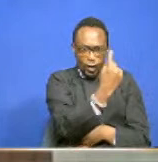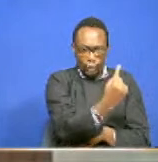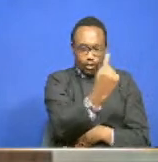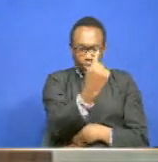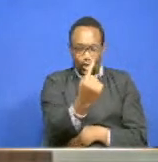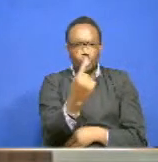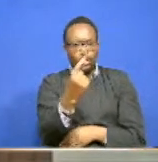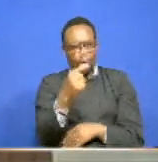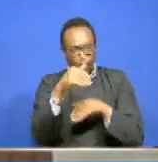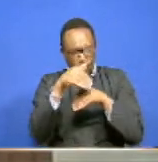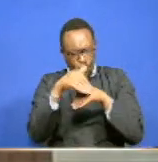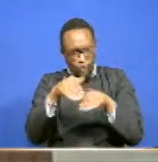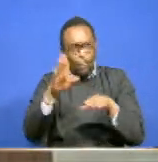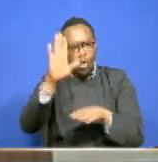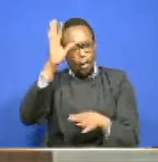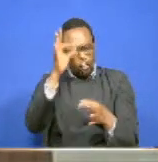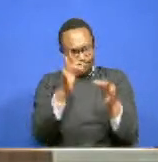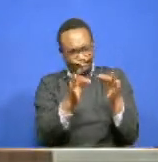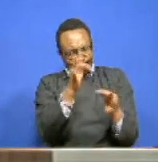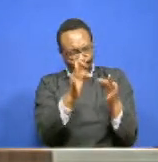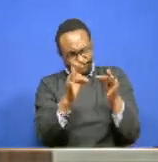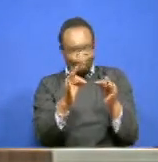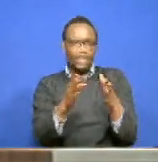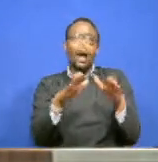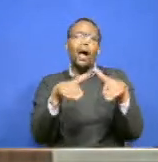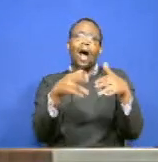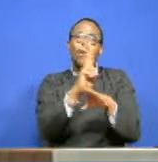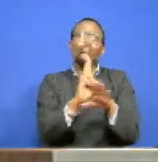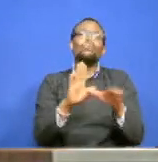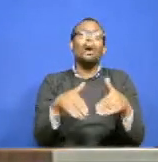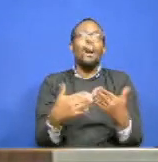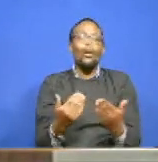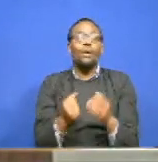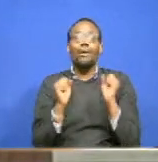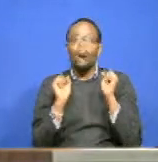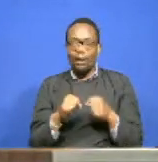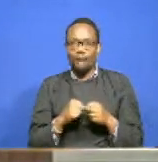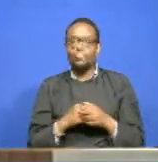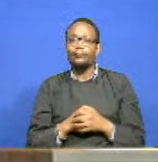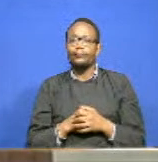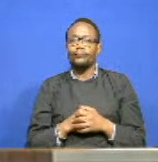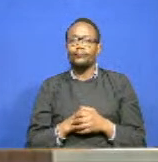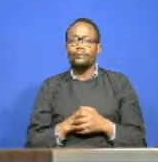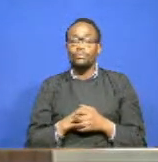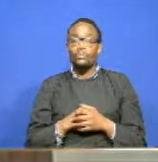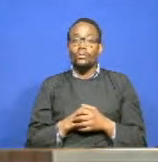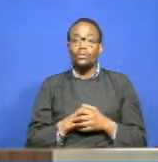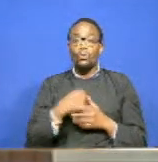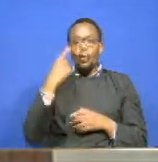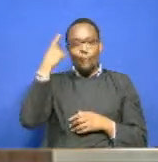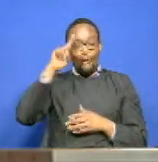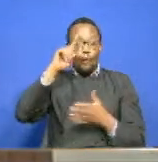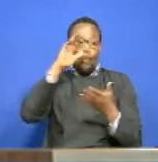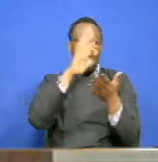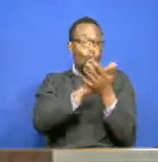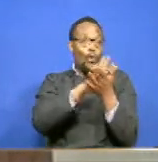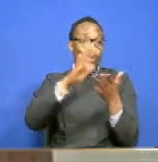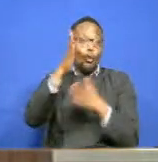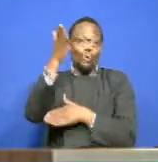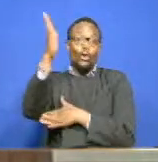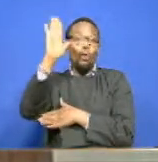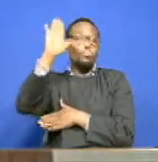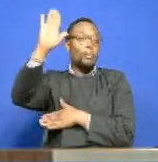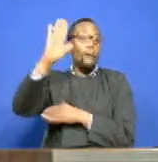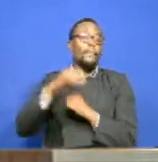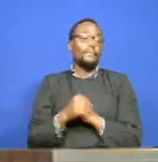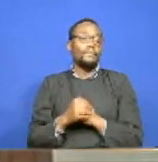ability, expecting us to use the talents he has given for his own purposes and glory.